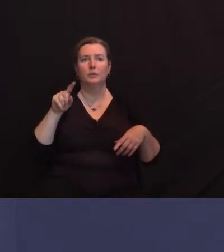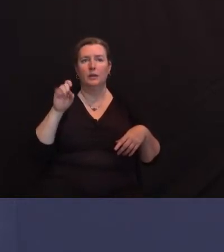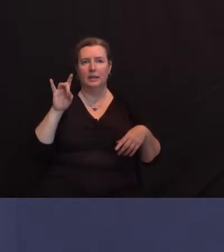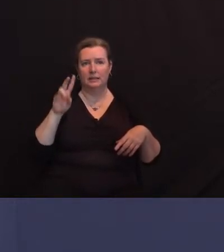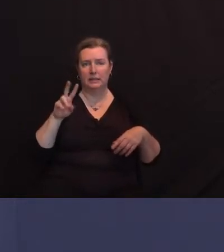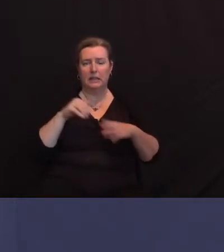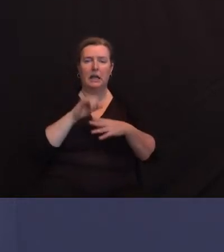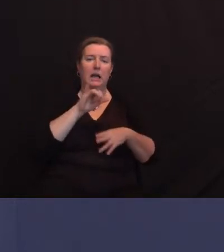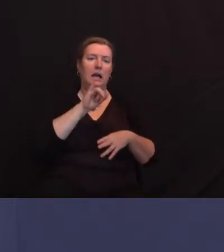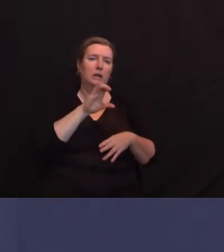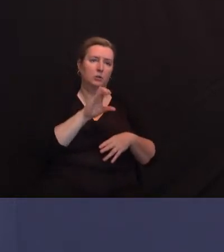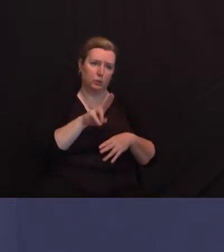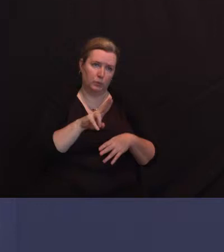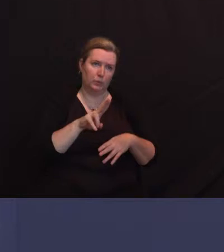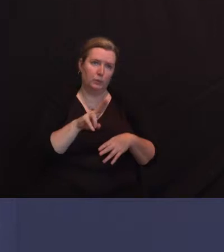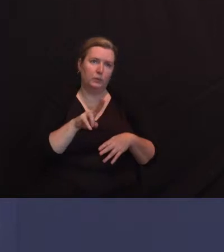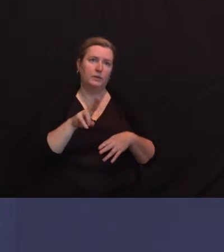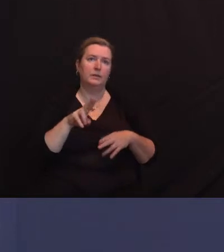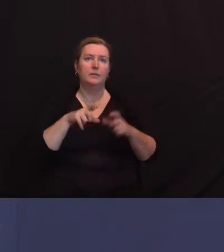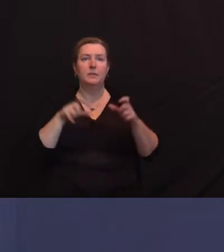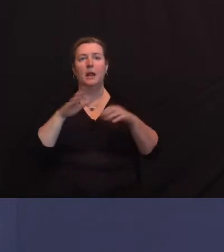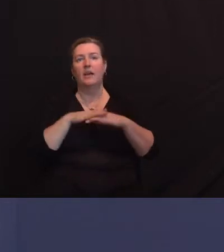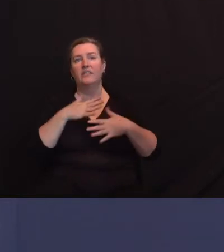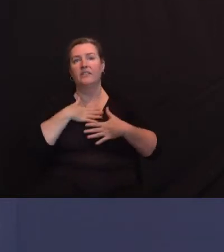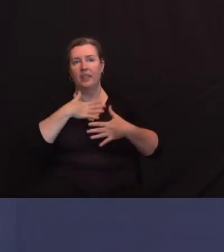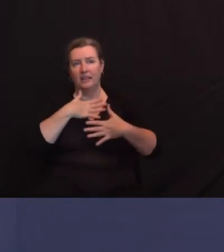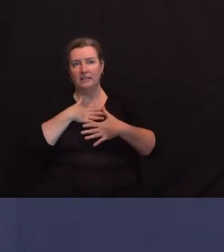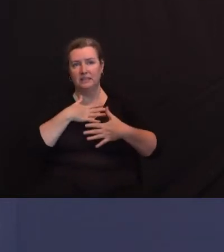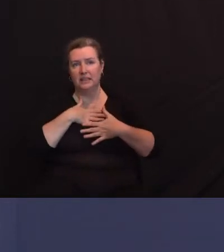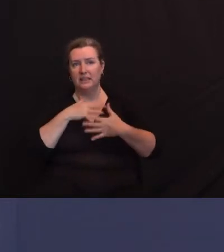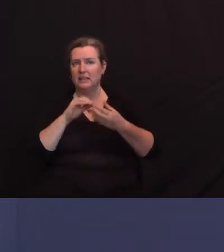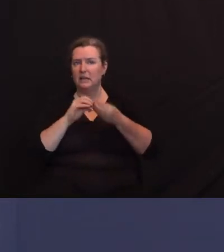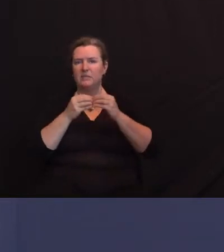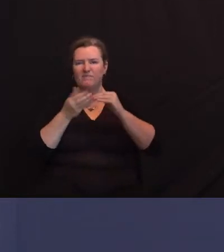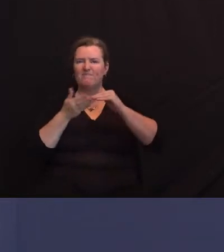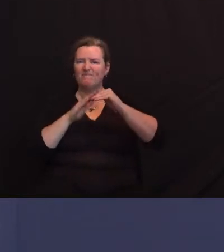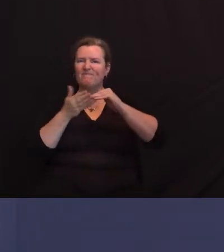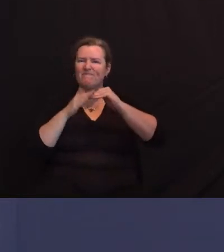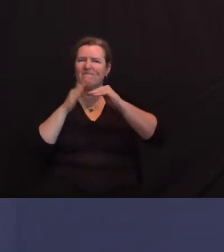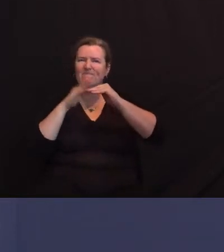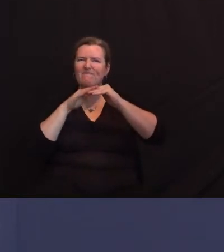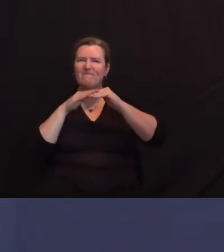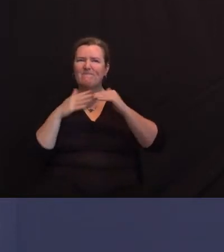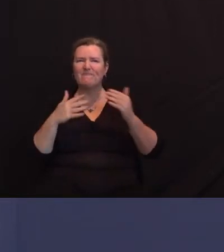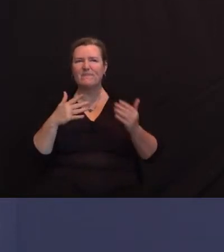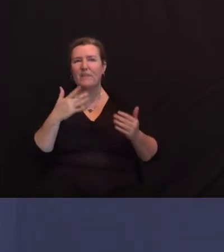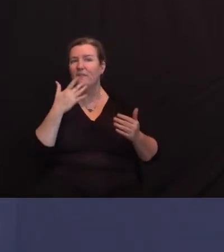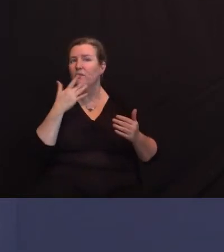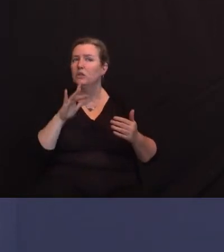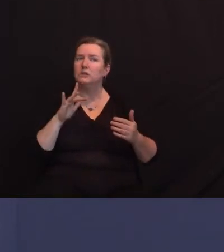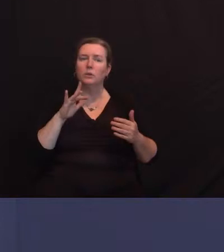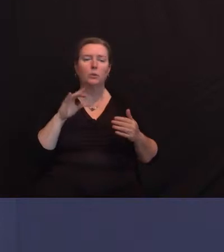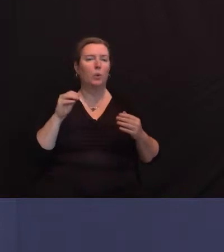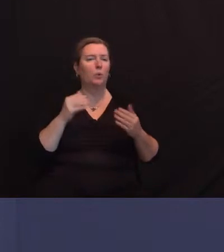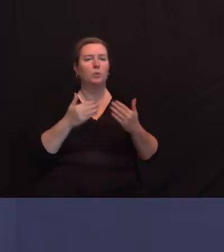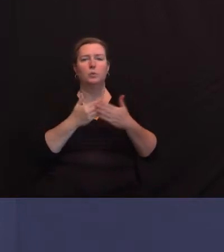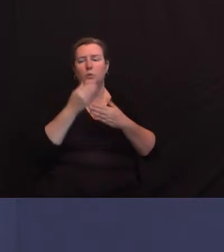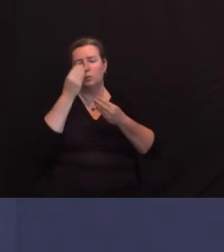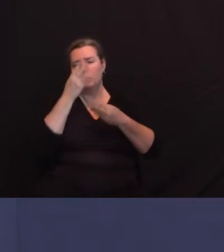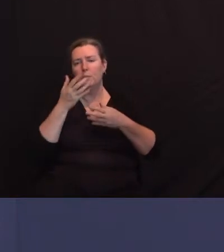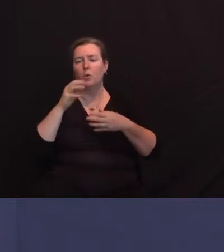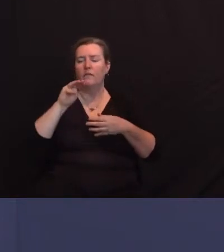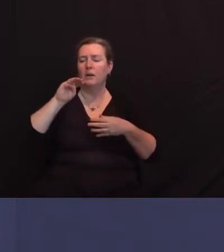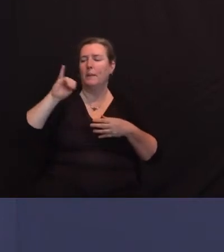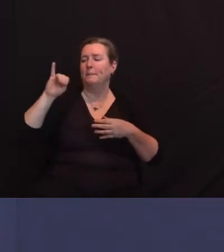on ventilators. These numbers have been increasing steadily. Fortunately, there are no new reports of multi-system